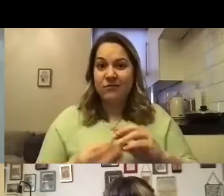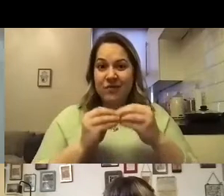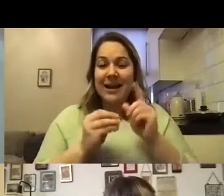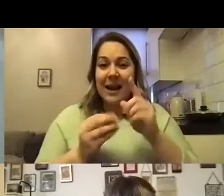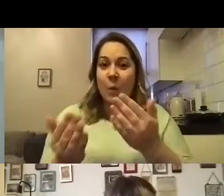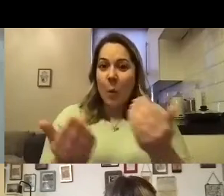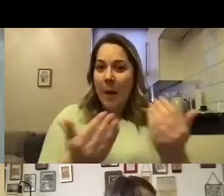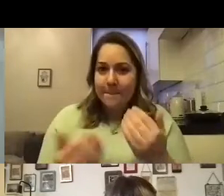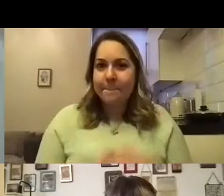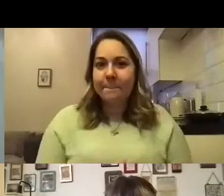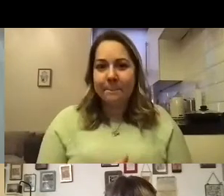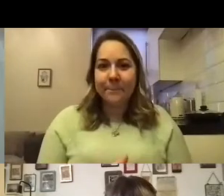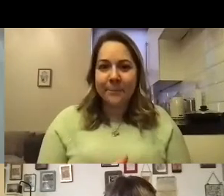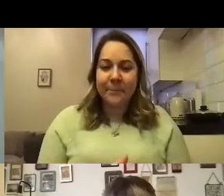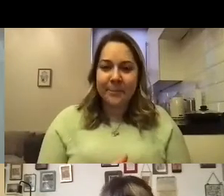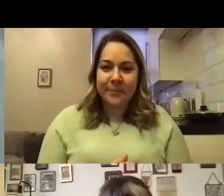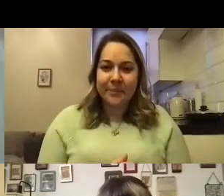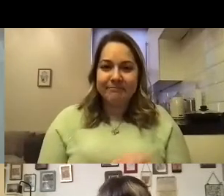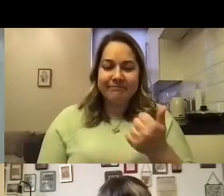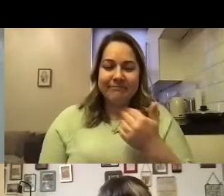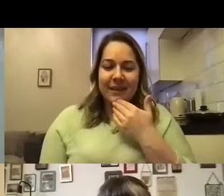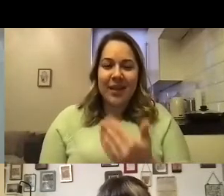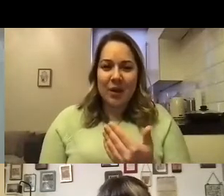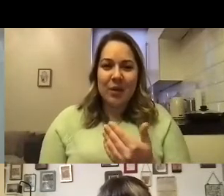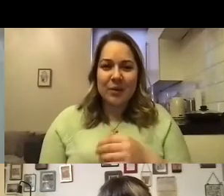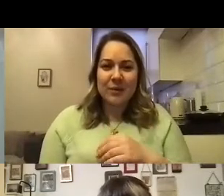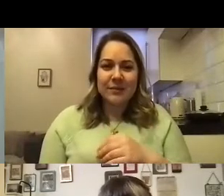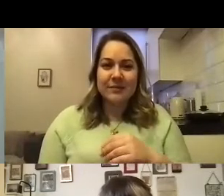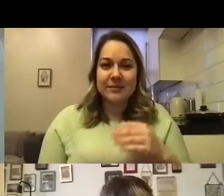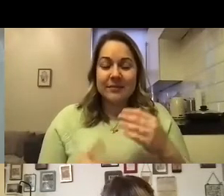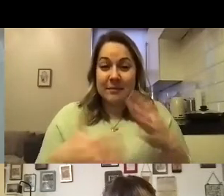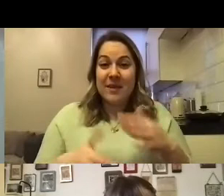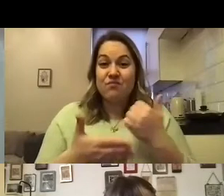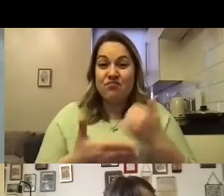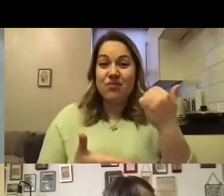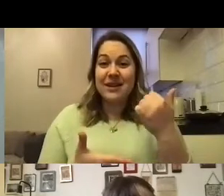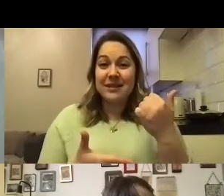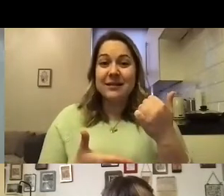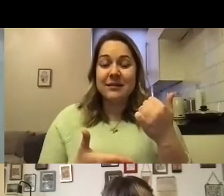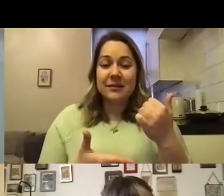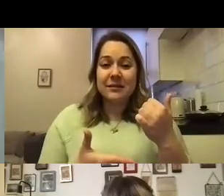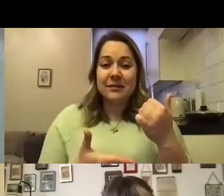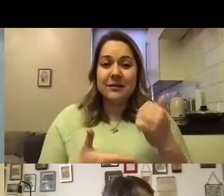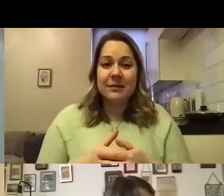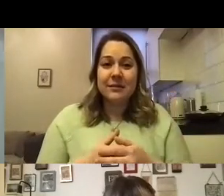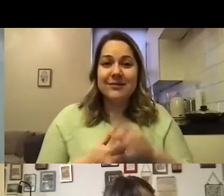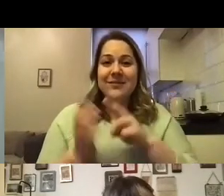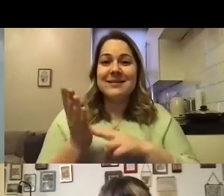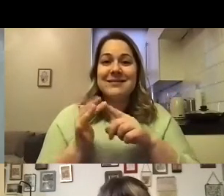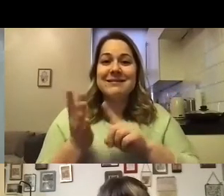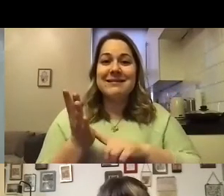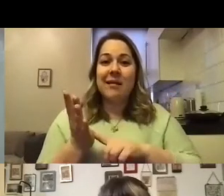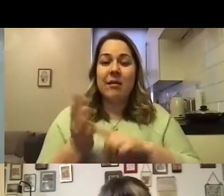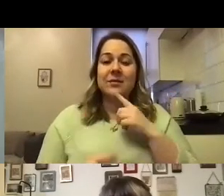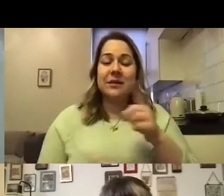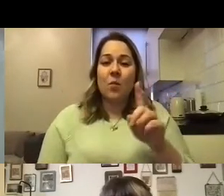And welcome. Thanks, Neil. Yeah, it's been wonderful. And yes, as Neil suggested there, that the